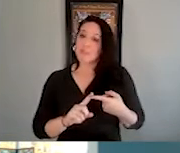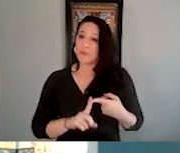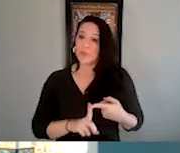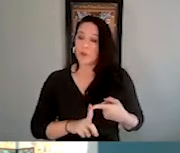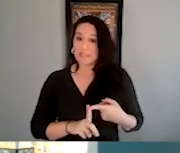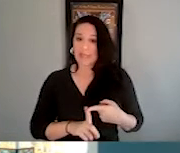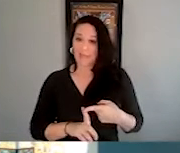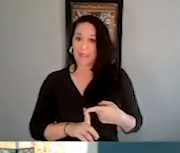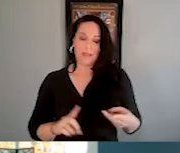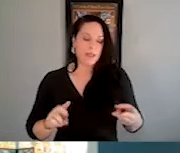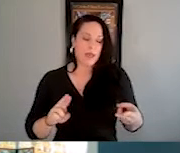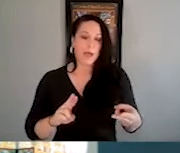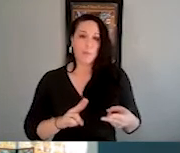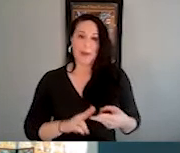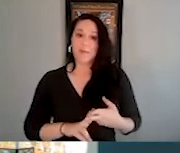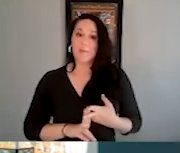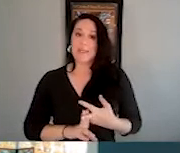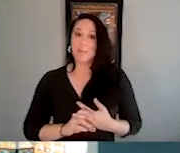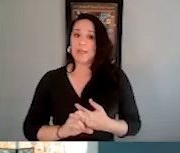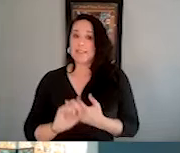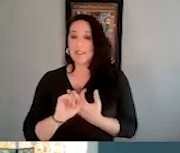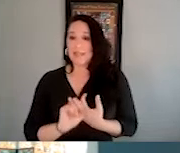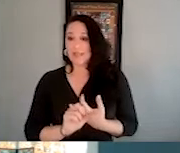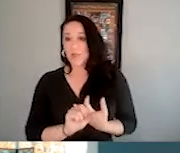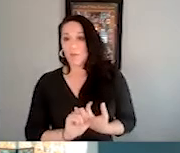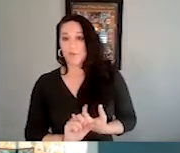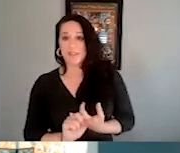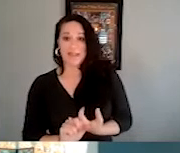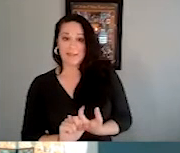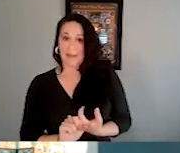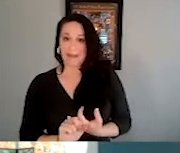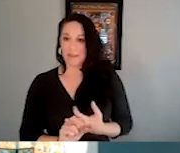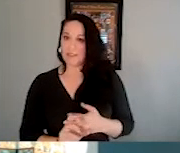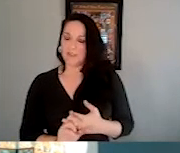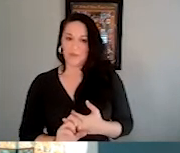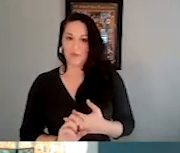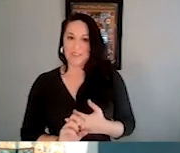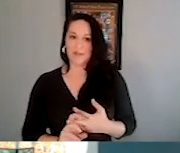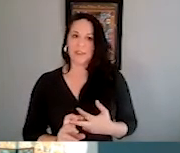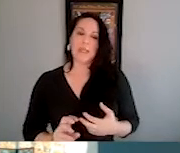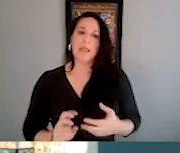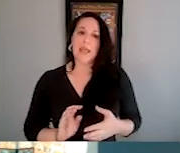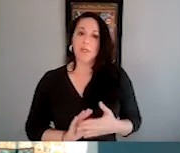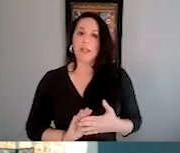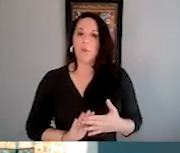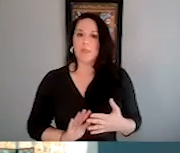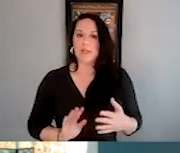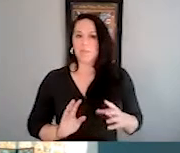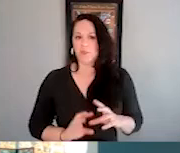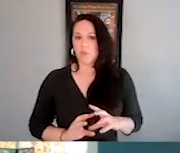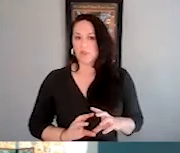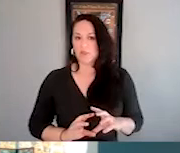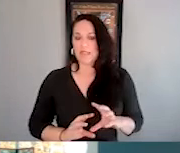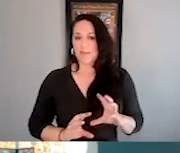see where is social hosting happening, where are the major places getting in trouble for selling to minors in terms of retailers. It really